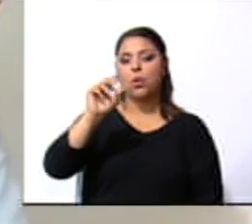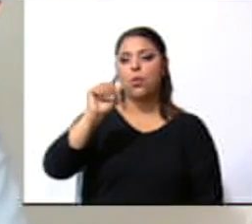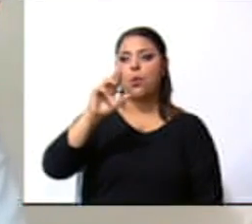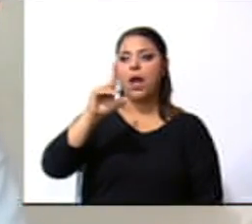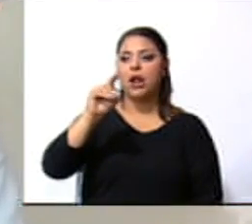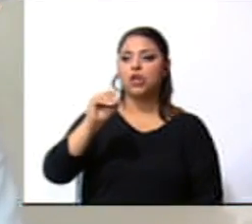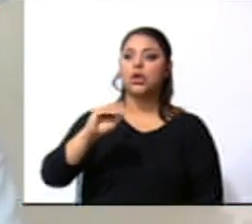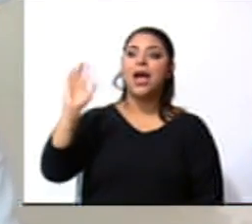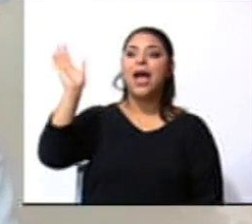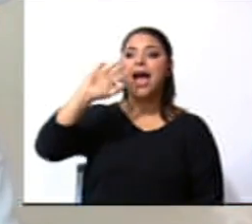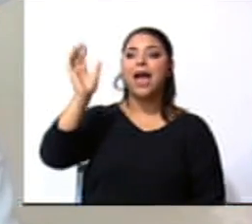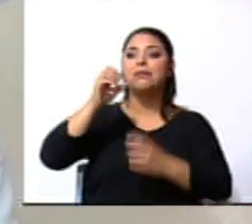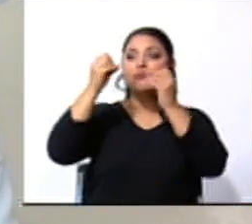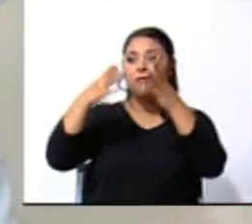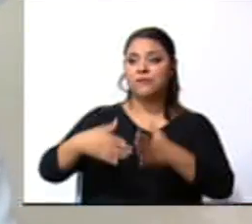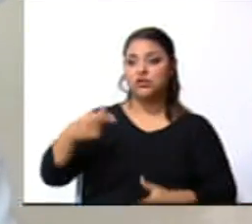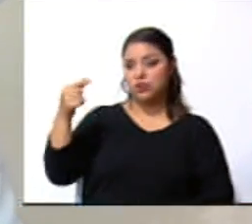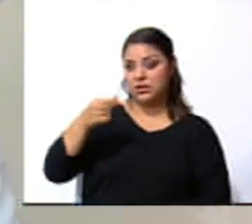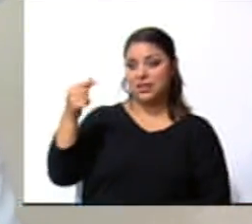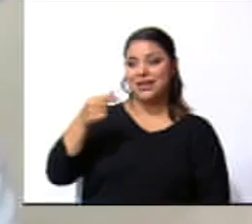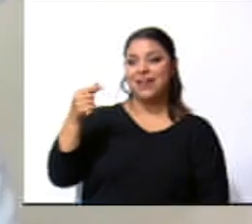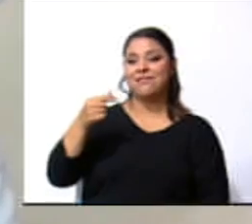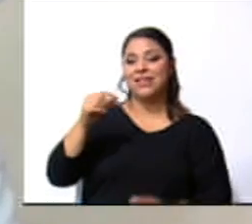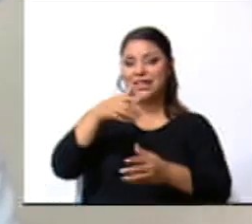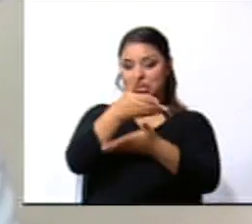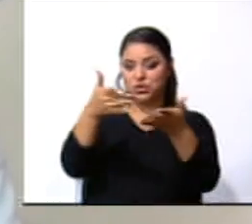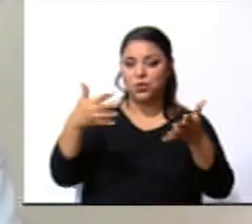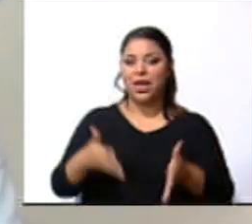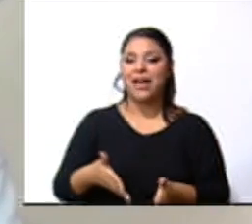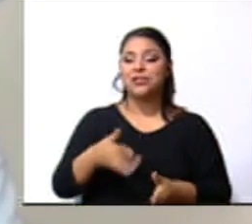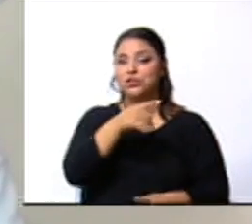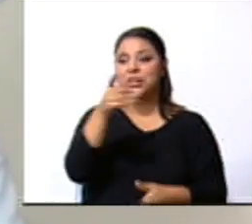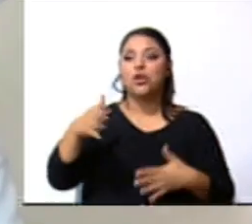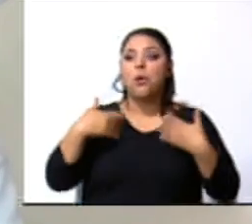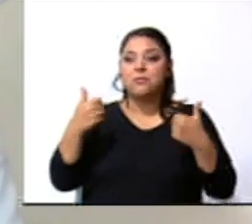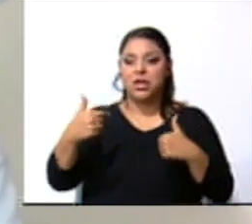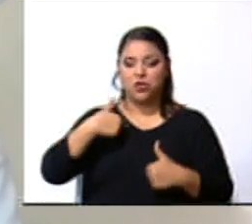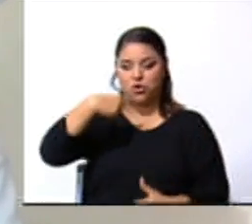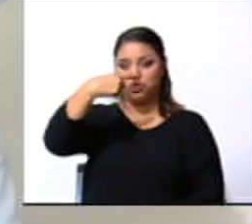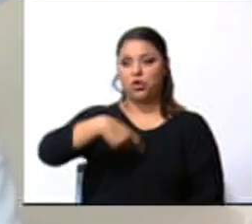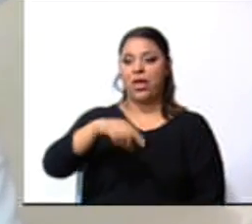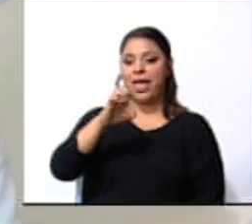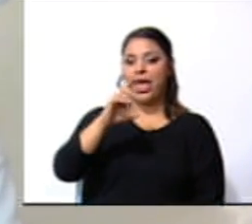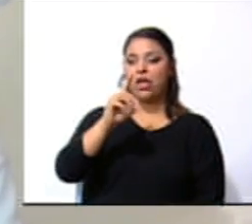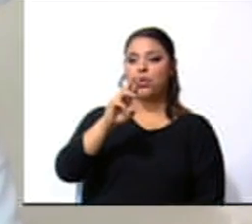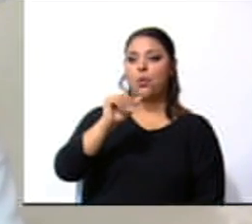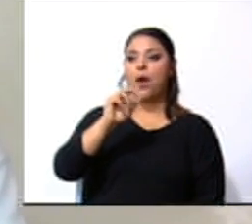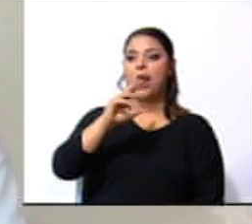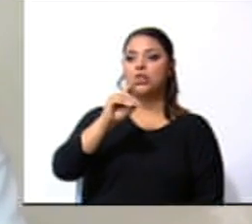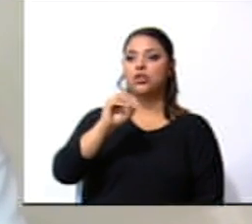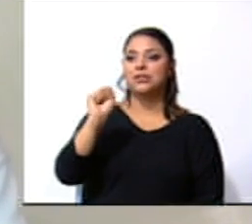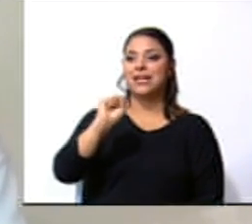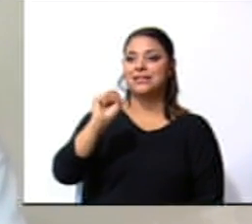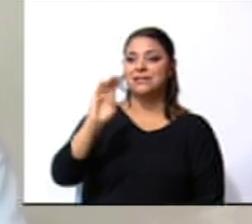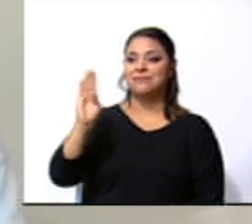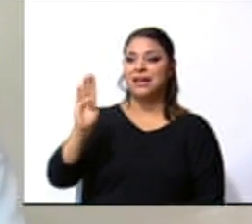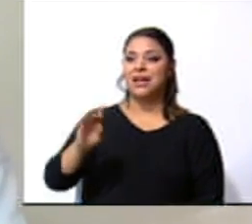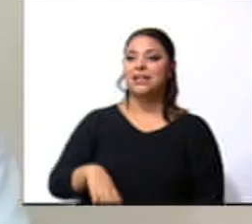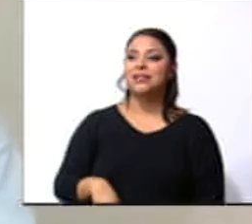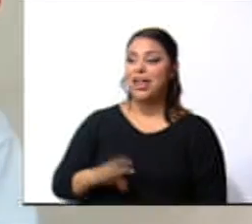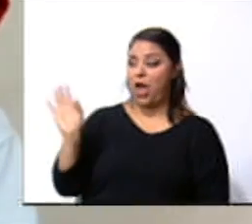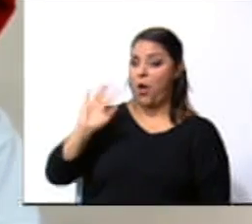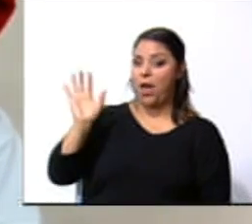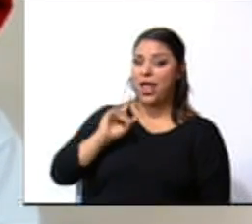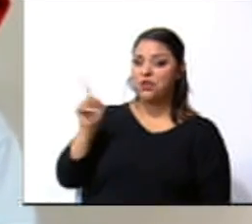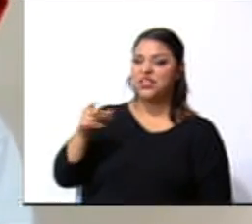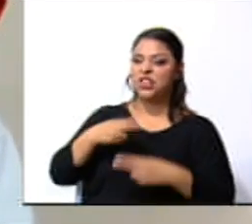Hi, Teacher Raven and classmates. How are you? I am Eduardo Sanchez Brenes. Hello, what is